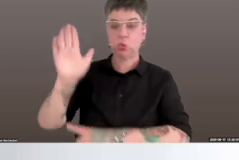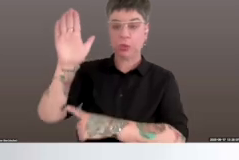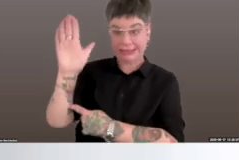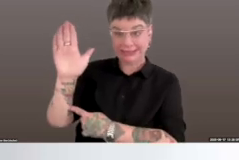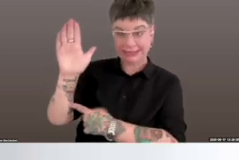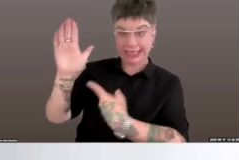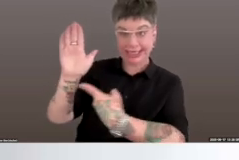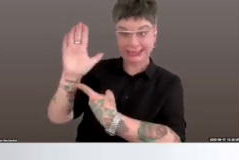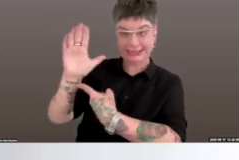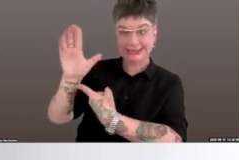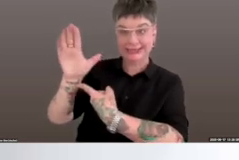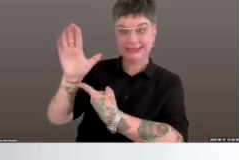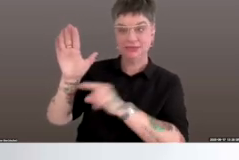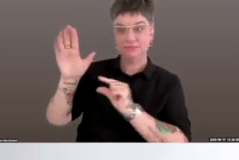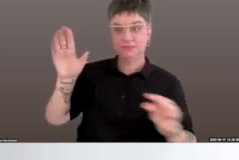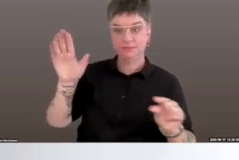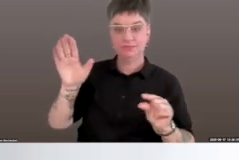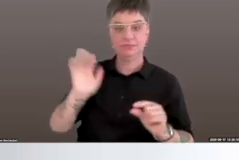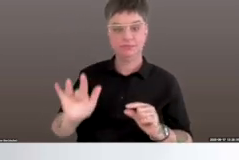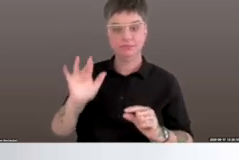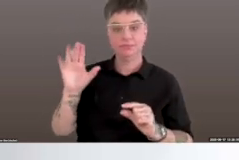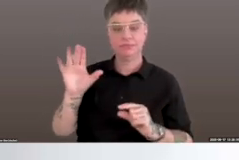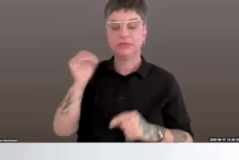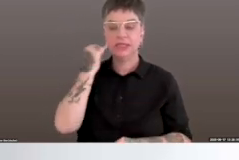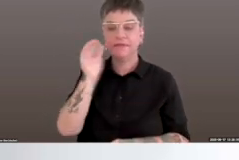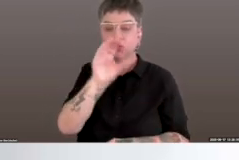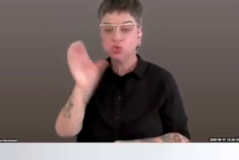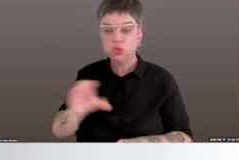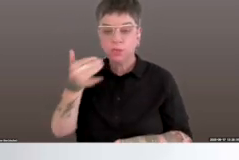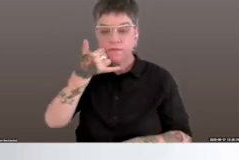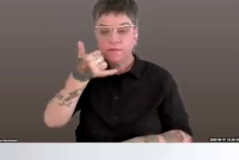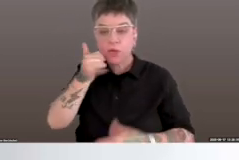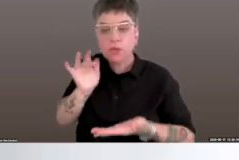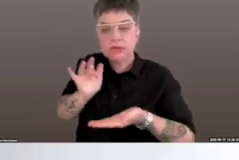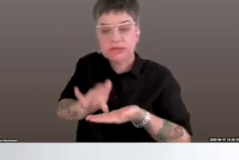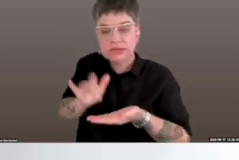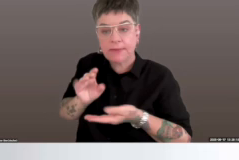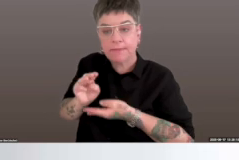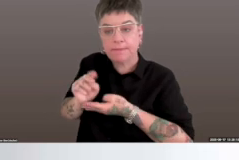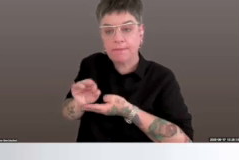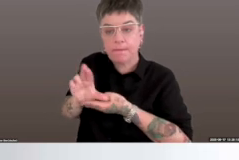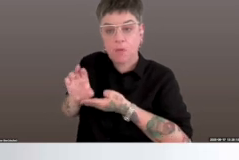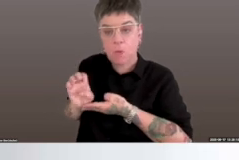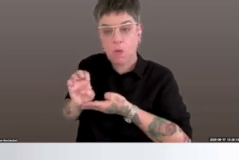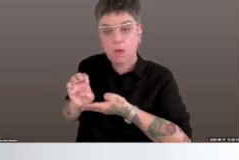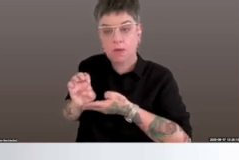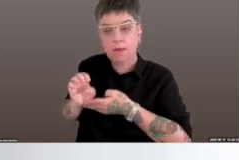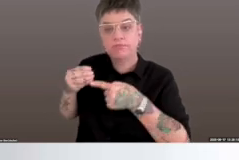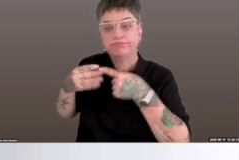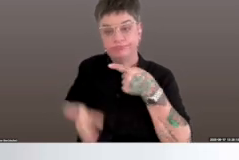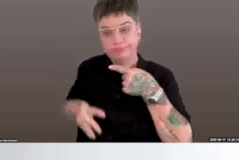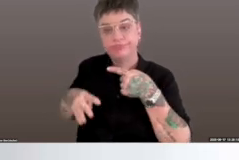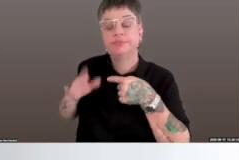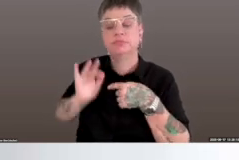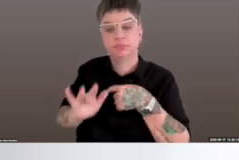Participants tab. If you are using Zoom on your phone, tap Raise Hand in the More tab. And by